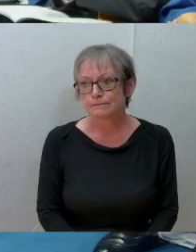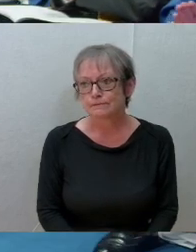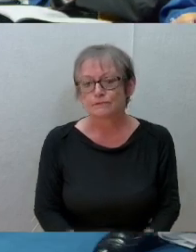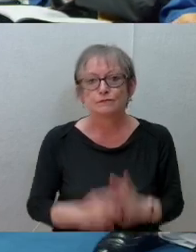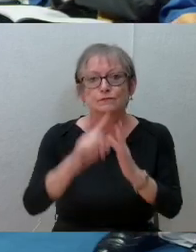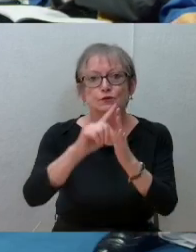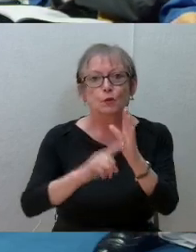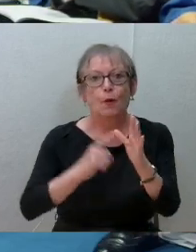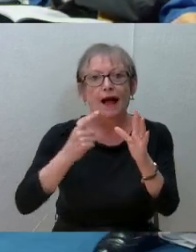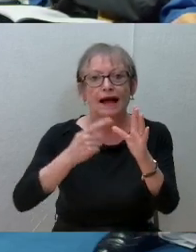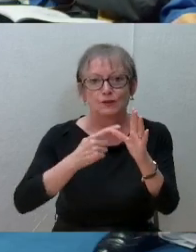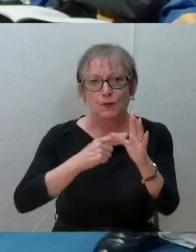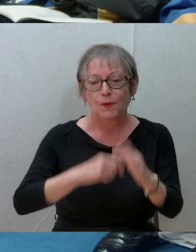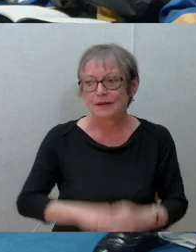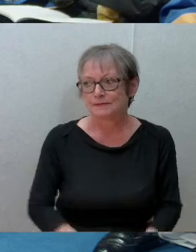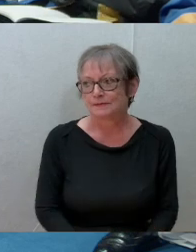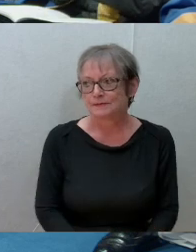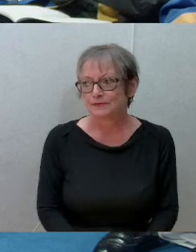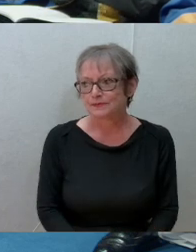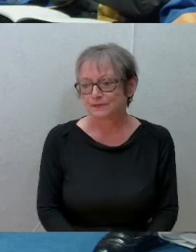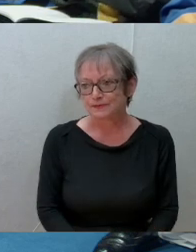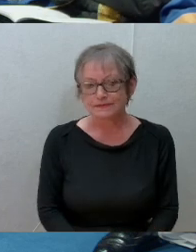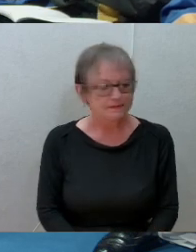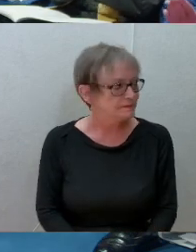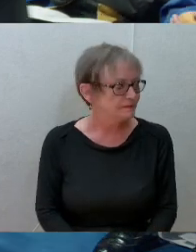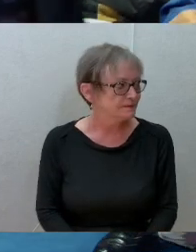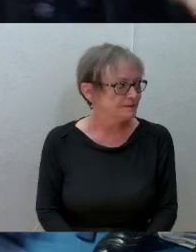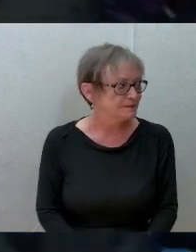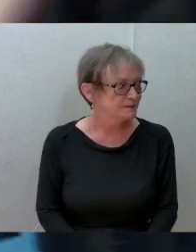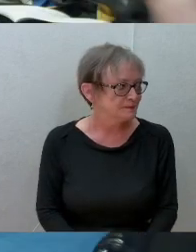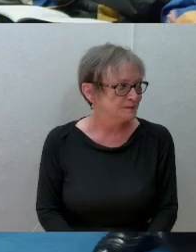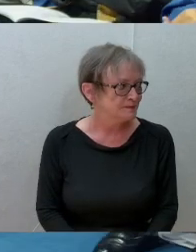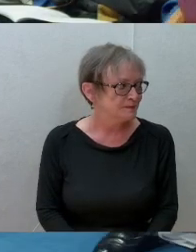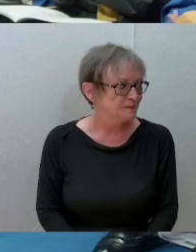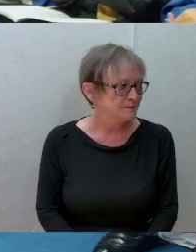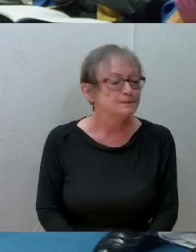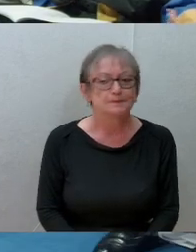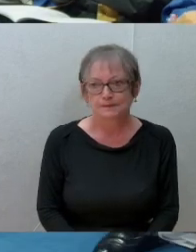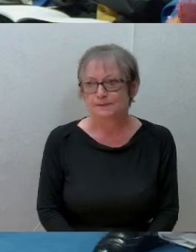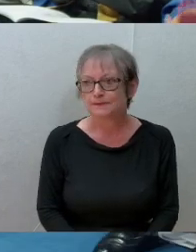Juliet Addo.